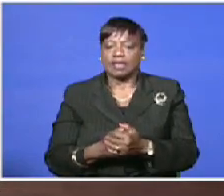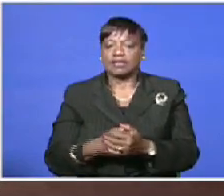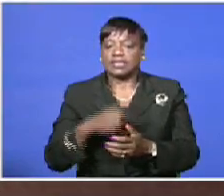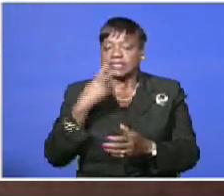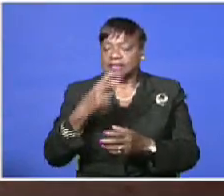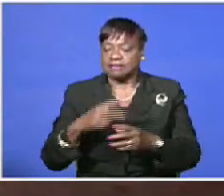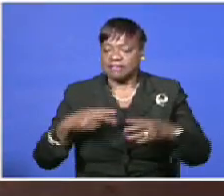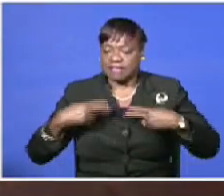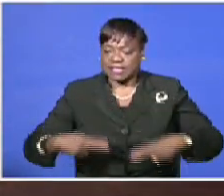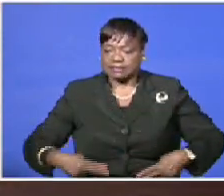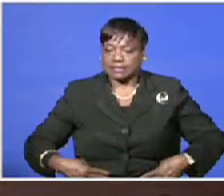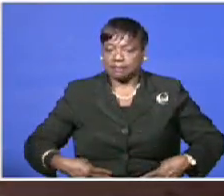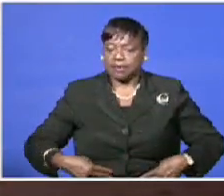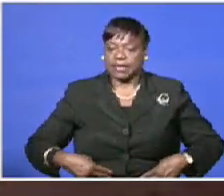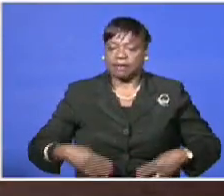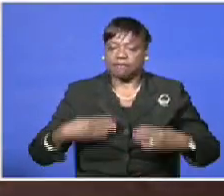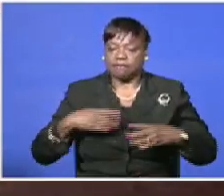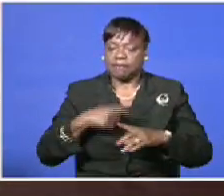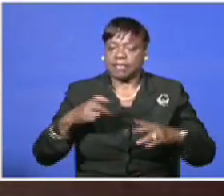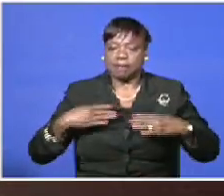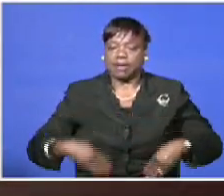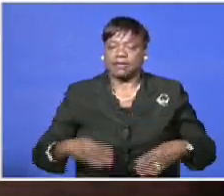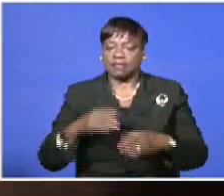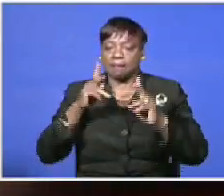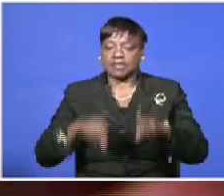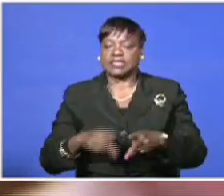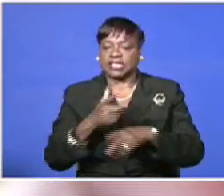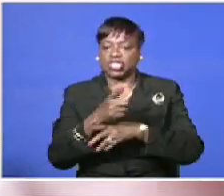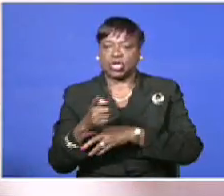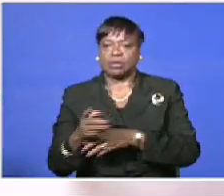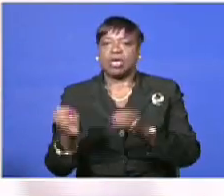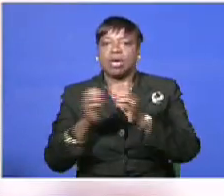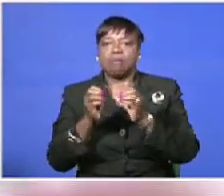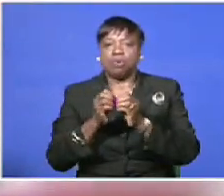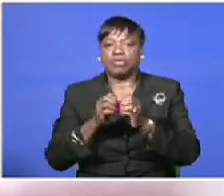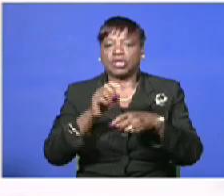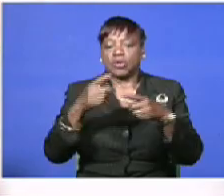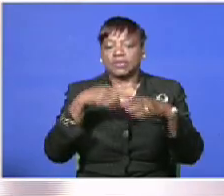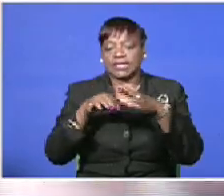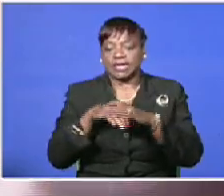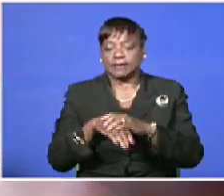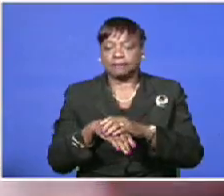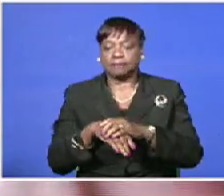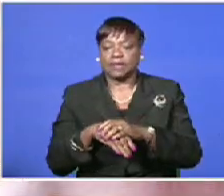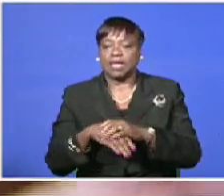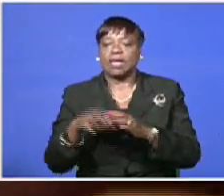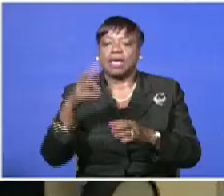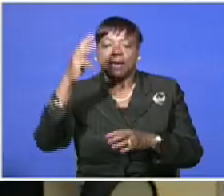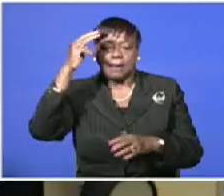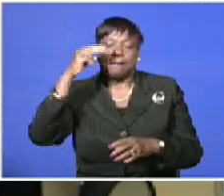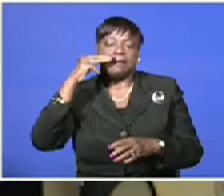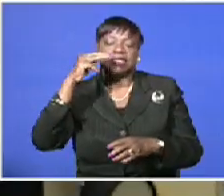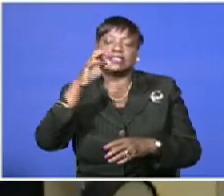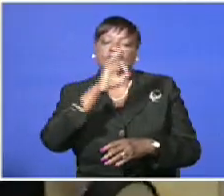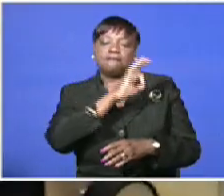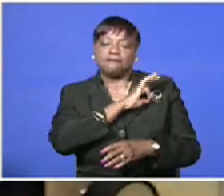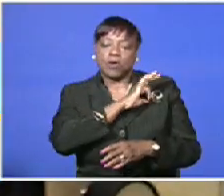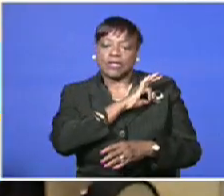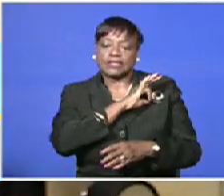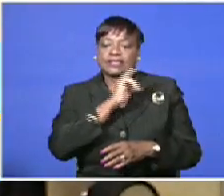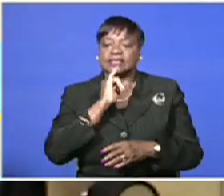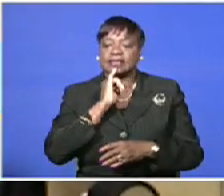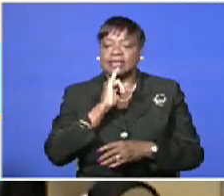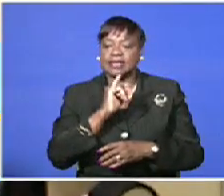person shot. But there's more that goes into firearm testing. Ms. Fox is doing here